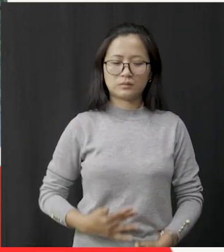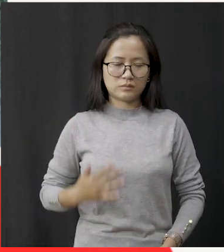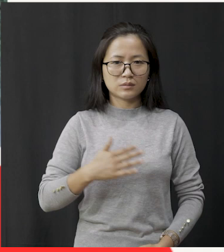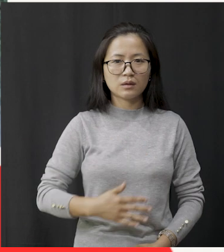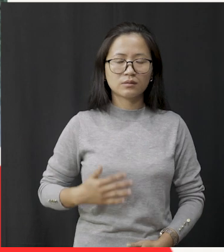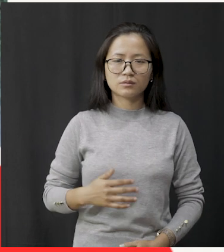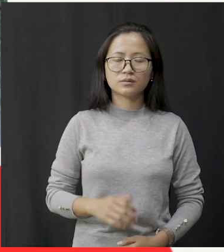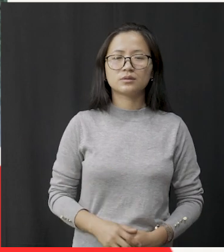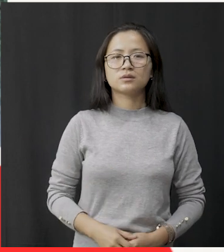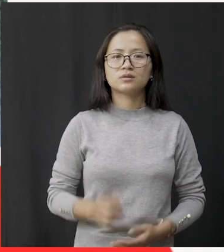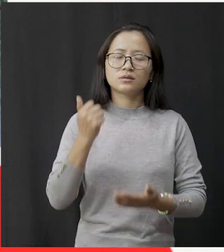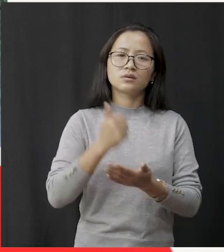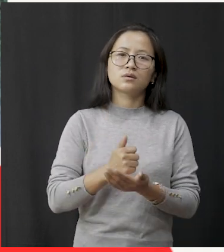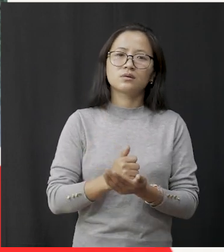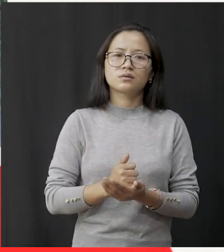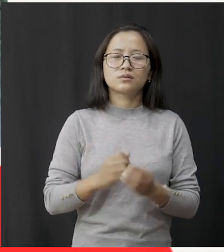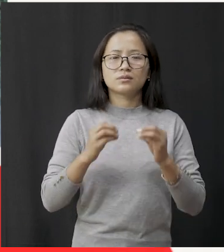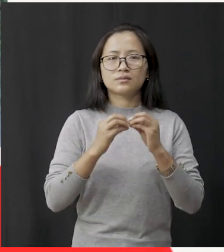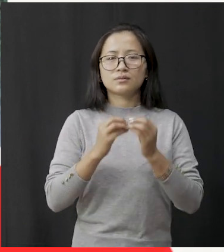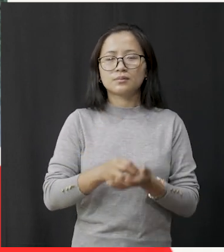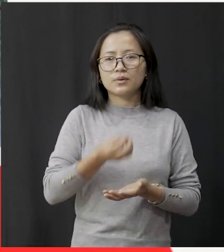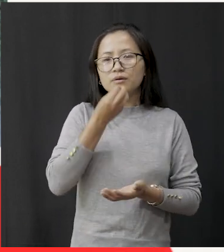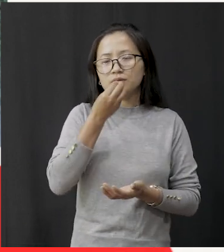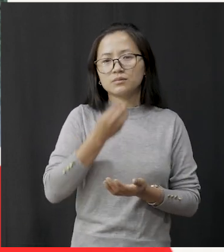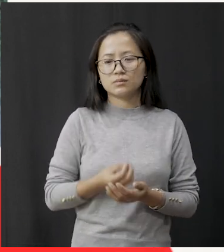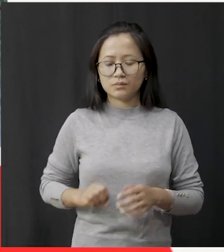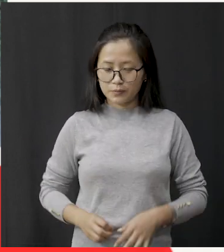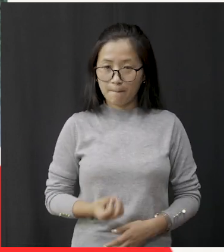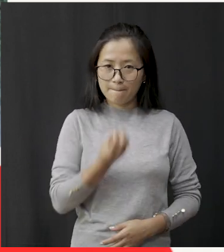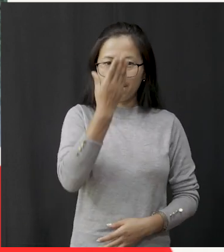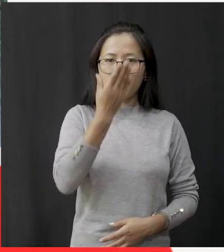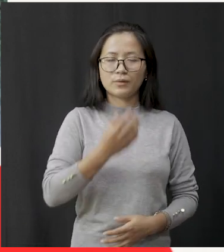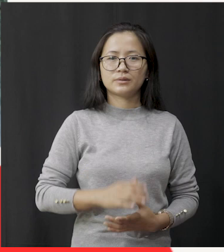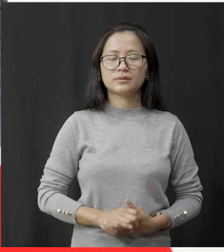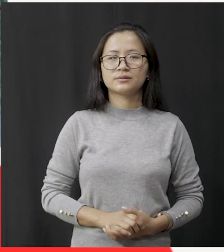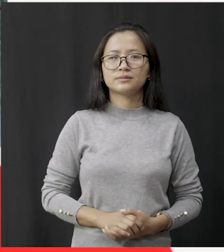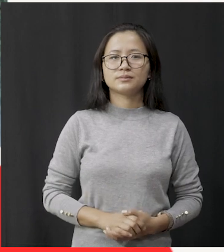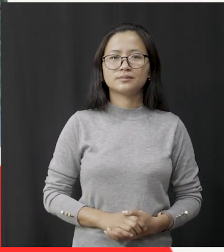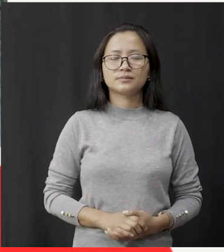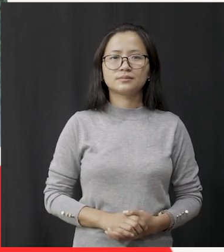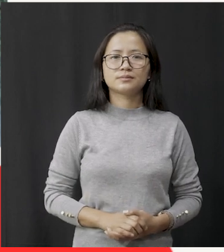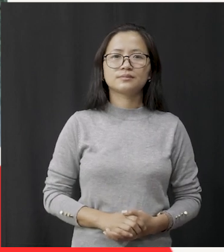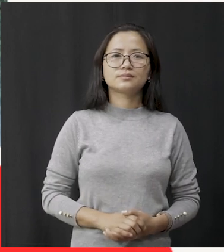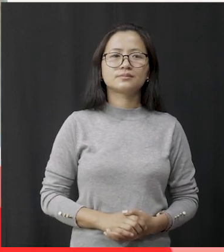hungry. So we should eat breakfast in the morning, okay?